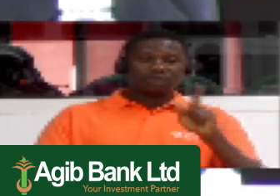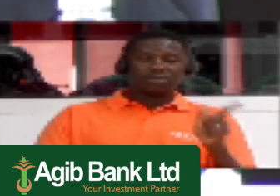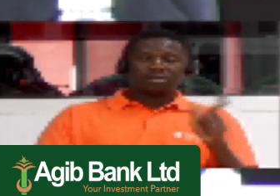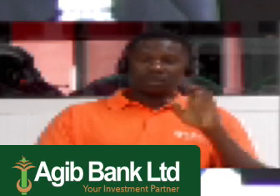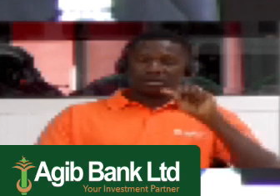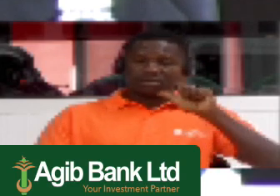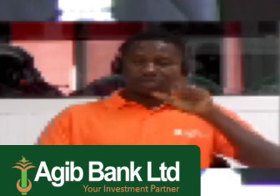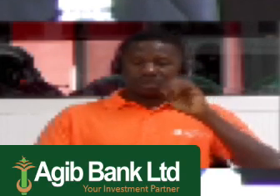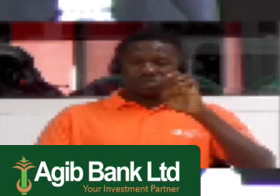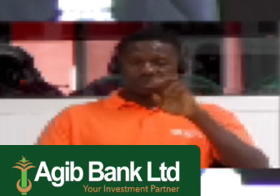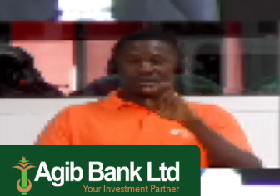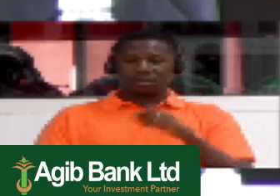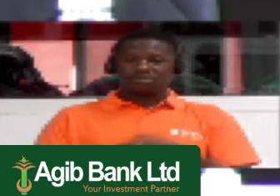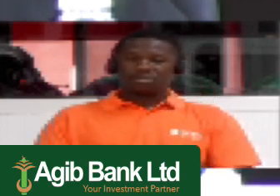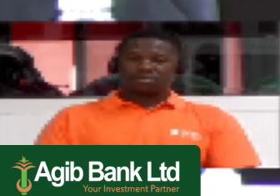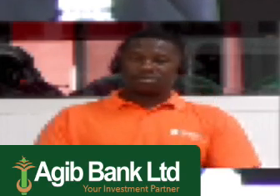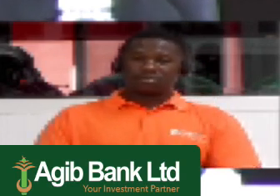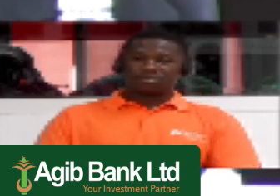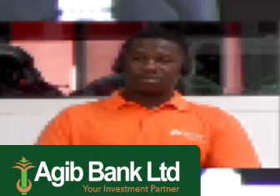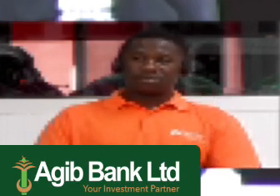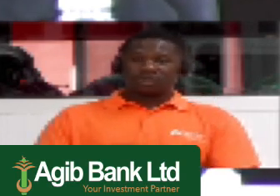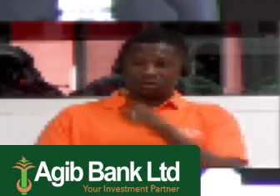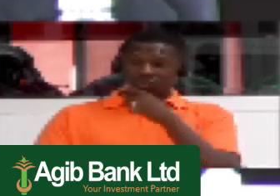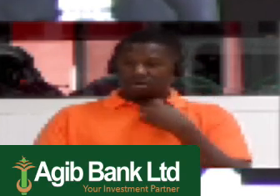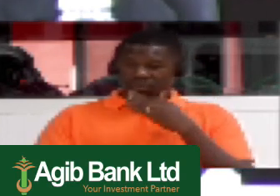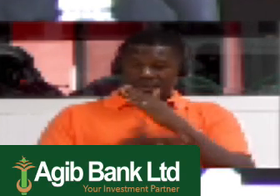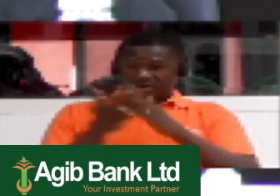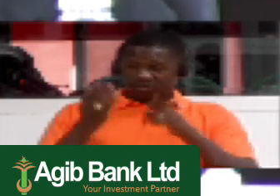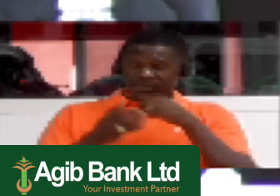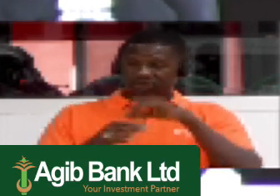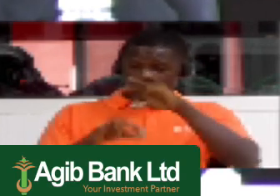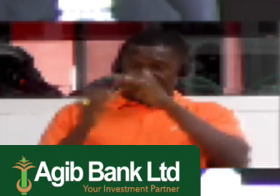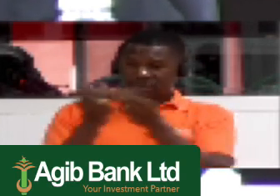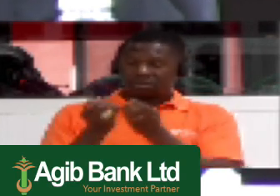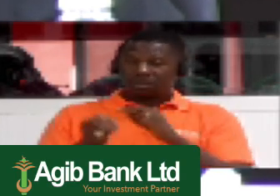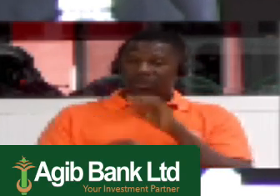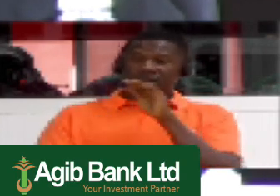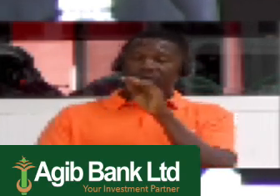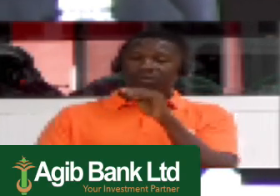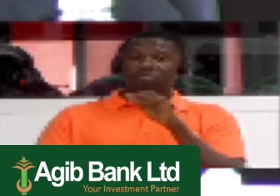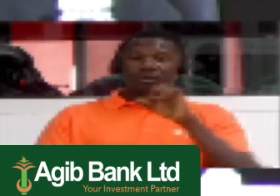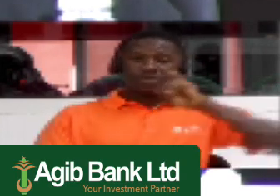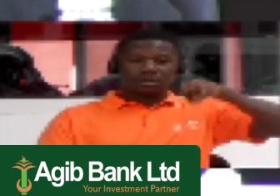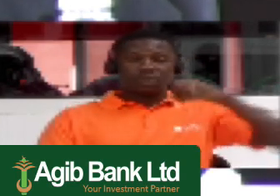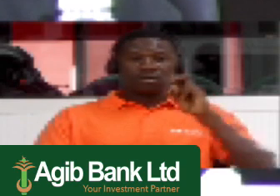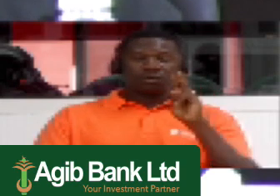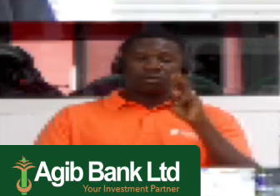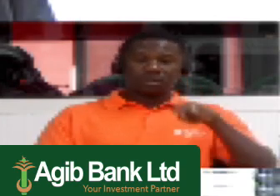called the junglers. Is that correct? Ita fanan binyin kafole kono e kafu many junglers.